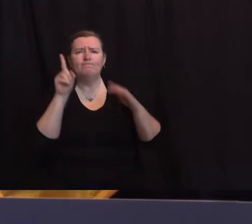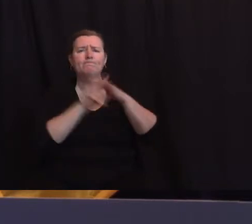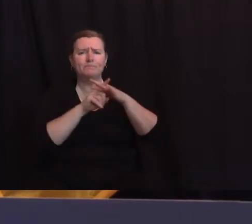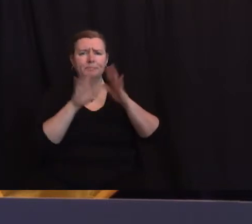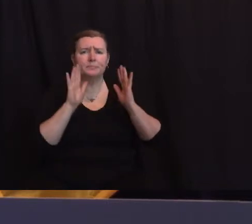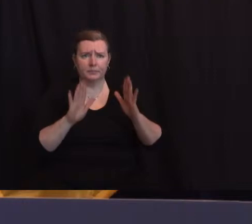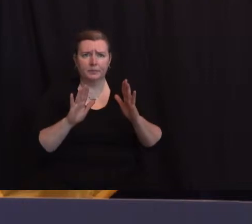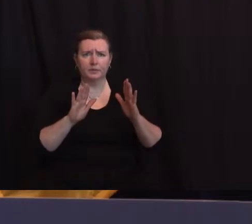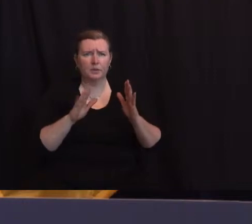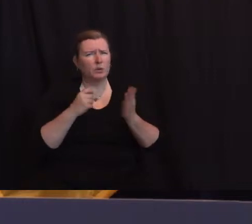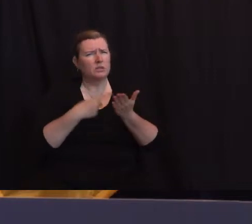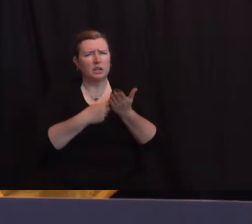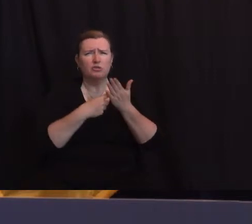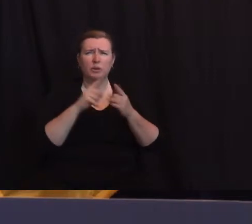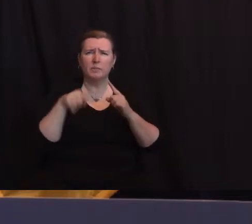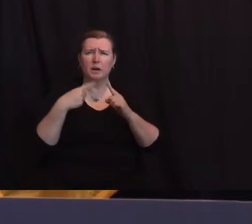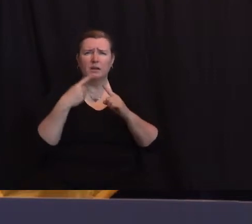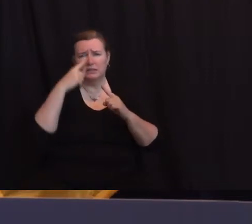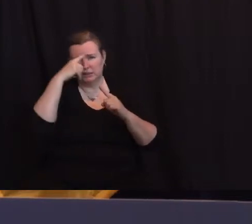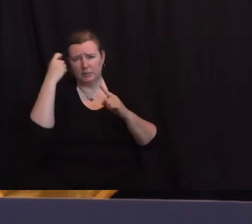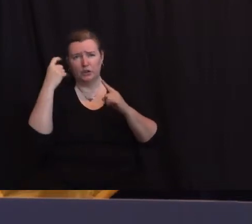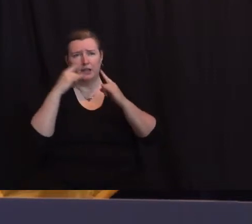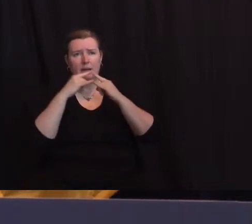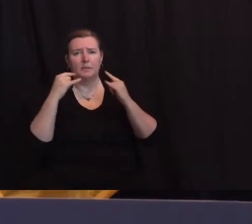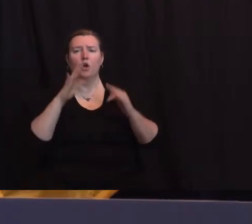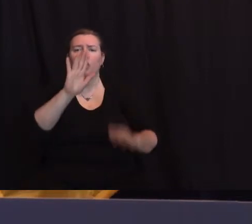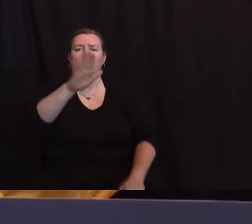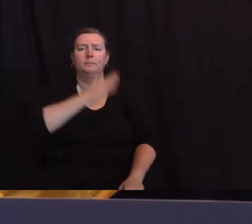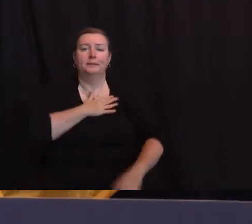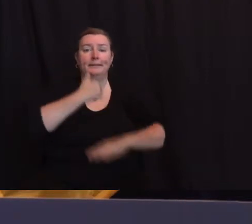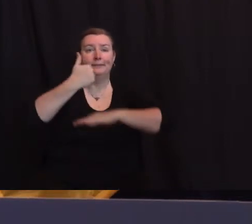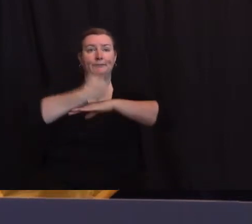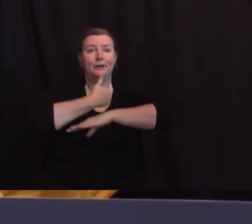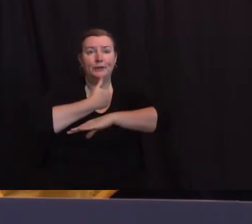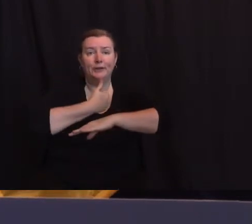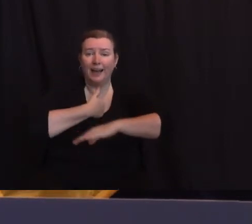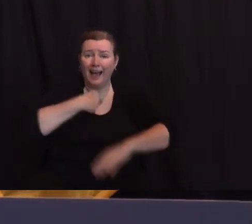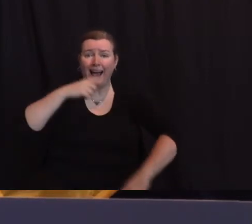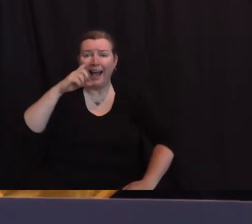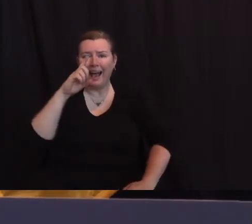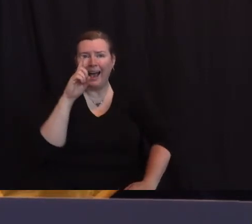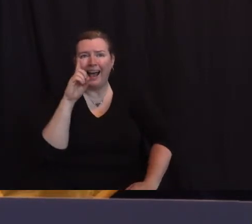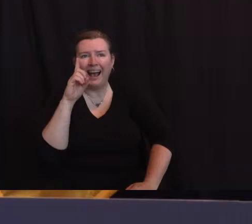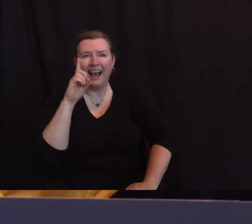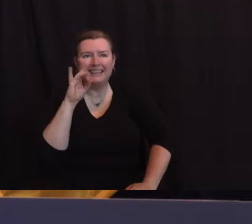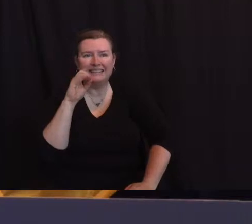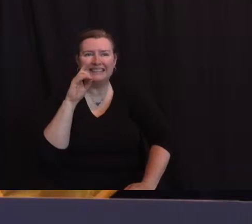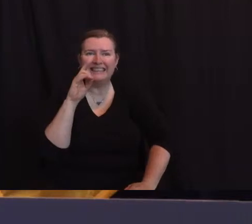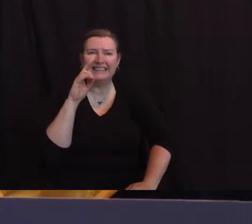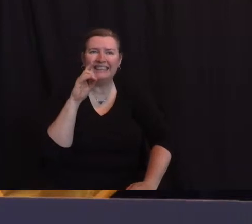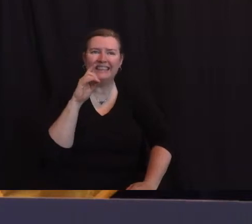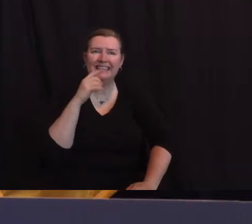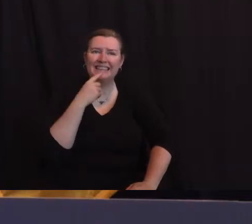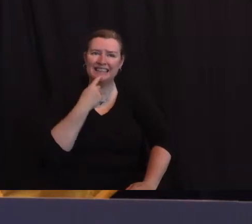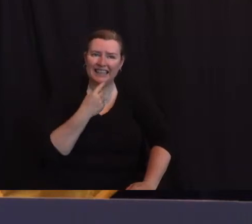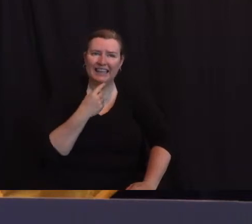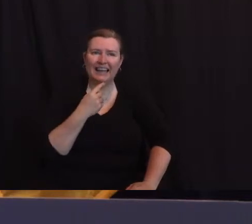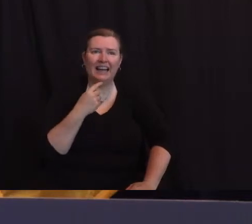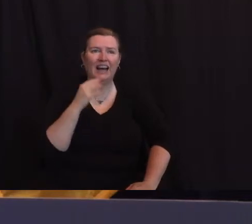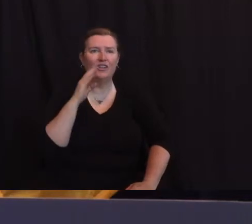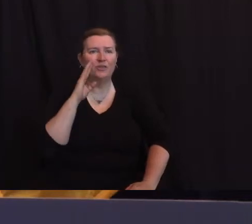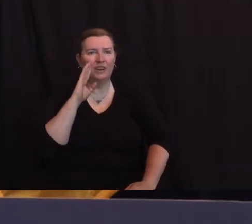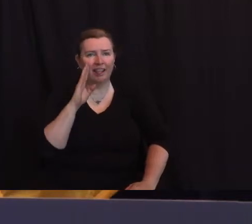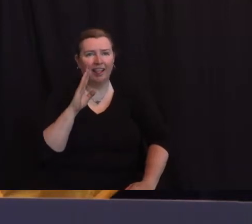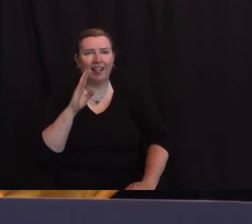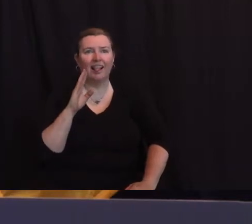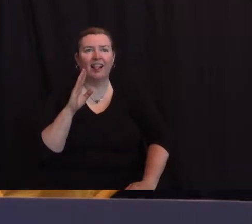camp guidance today, and that's my fault. We previewed the fact that we are going to go with